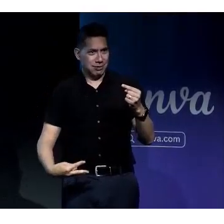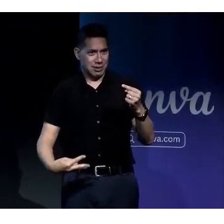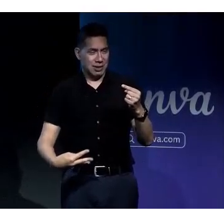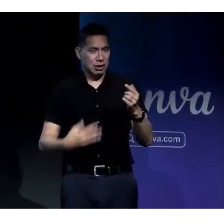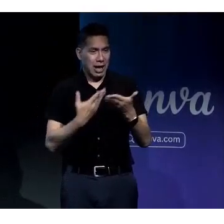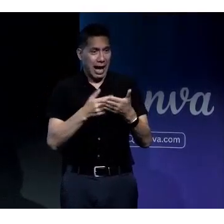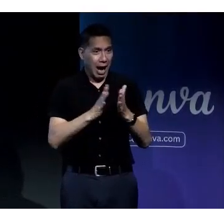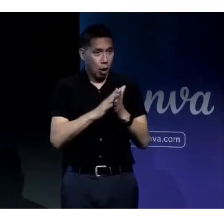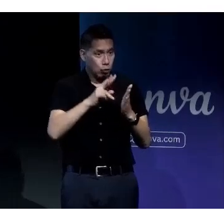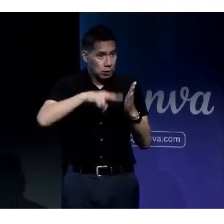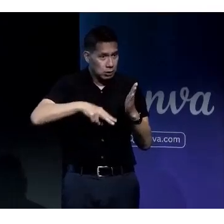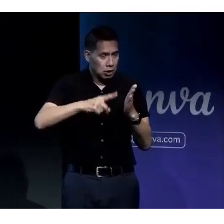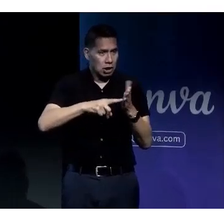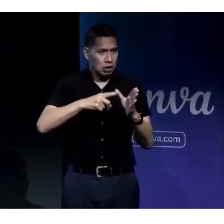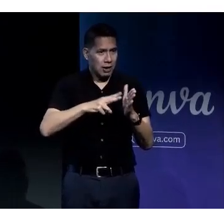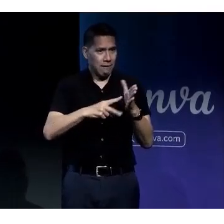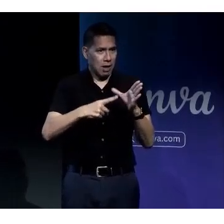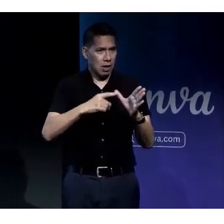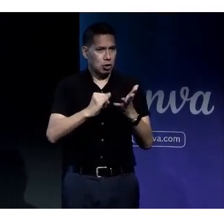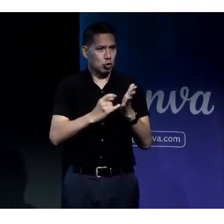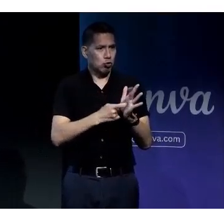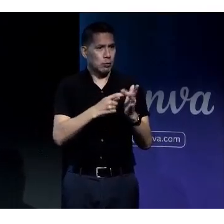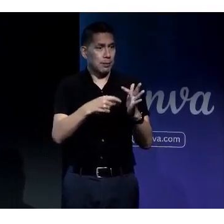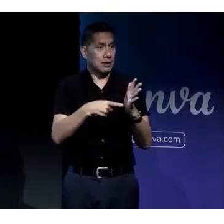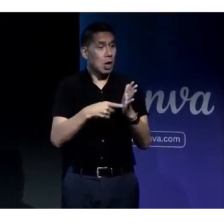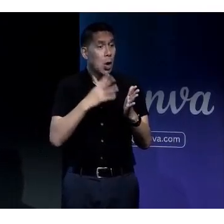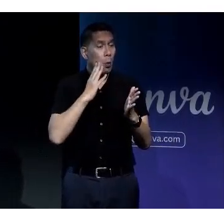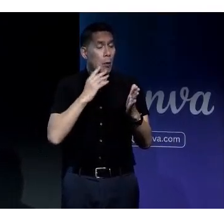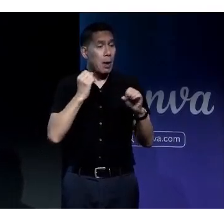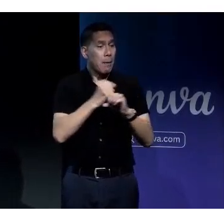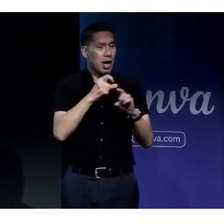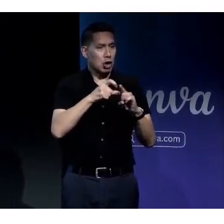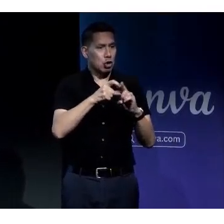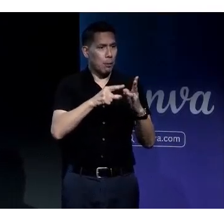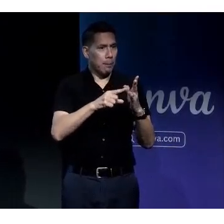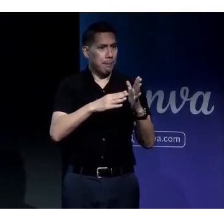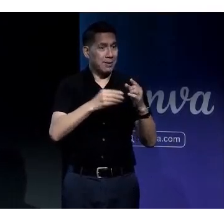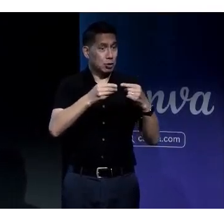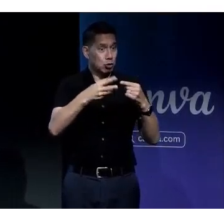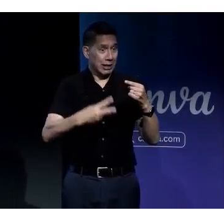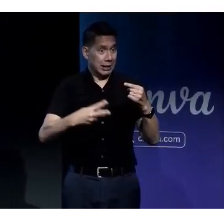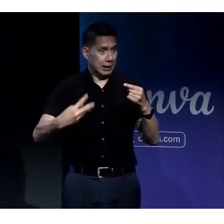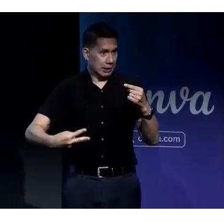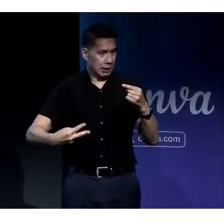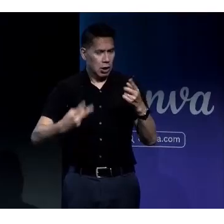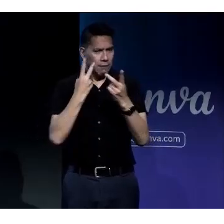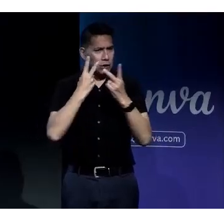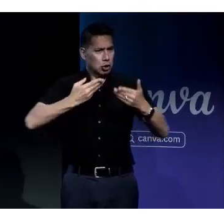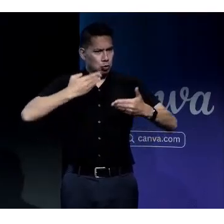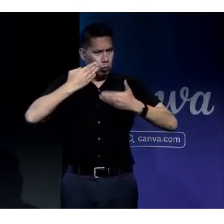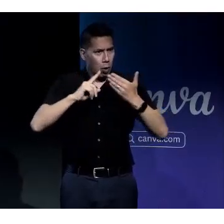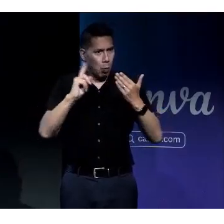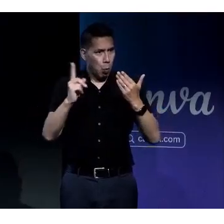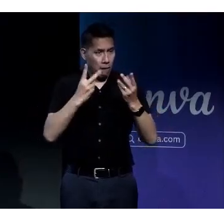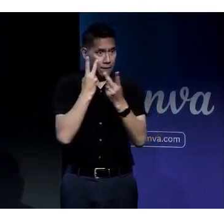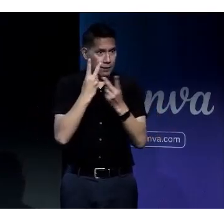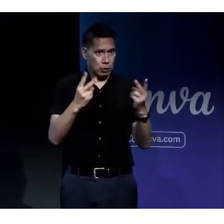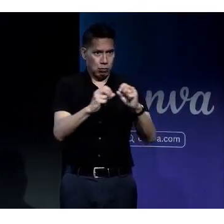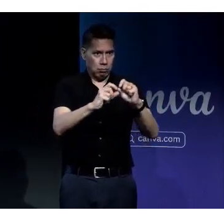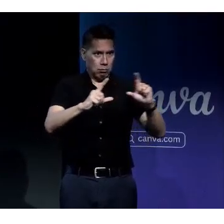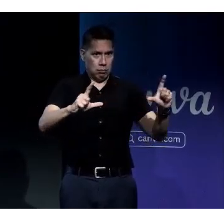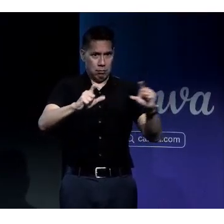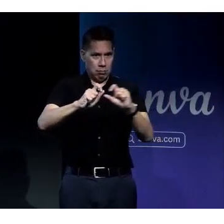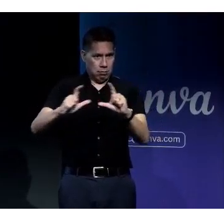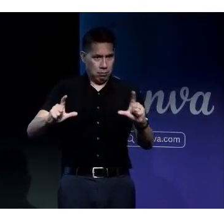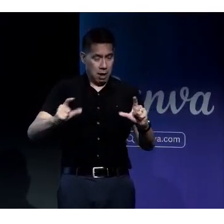JavaScript. Once we've generated a DOM tree, we use that to decide what is visually rendered, but it's also separately used